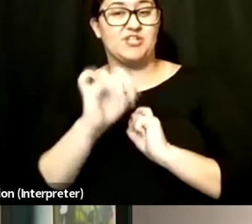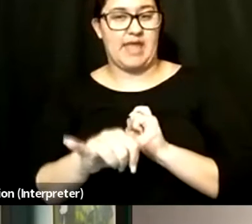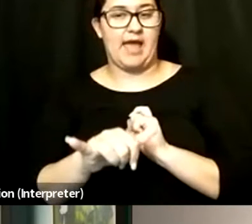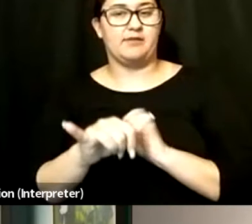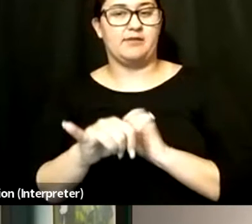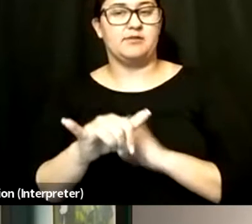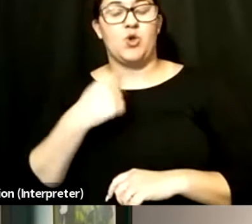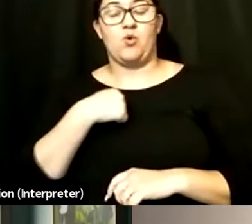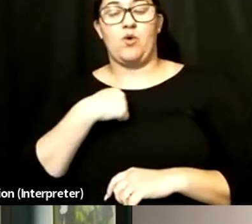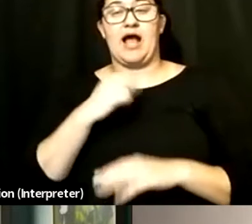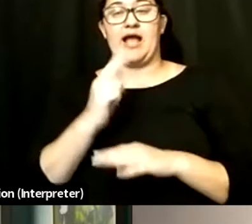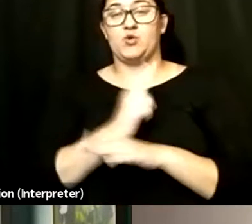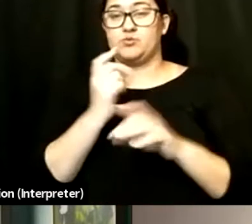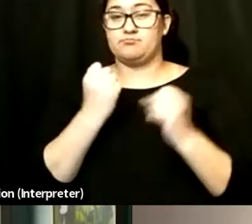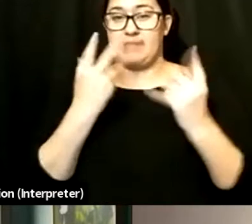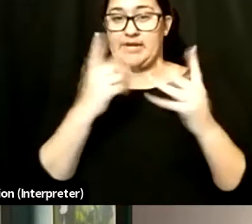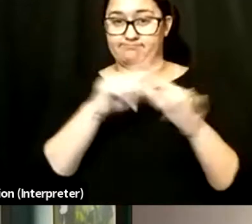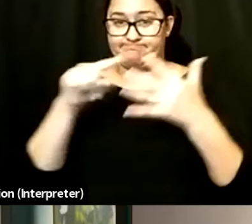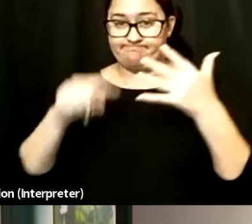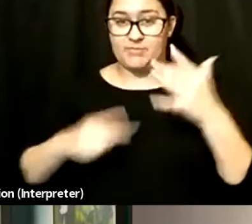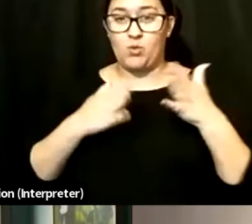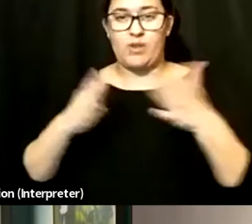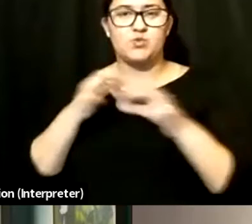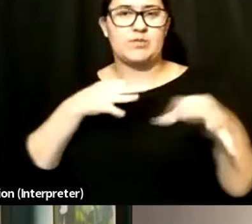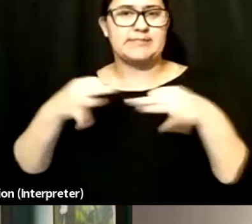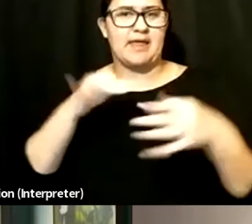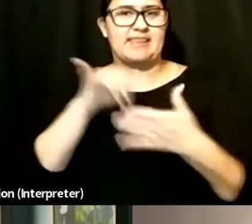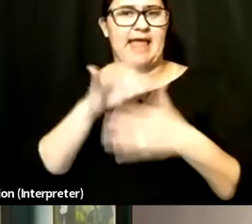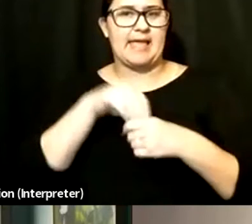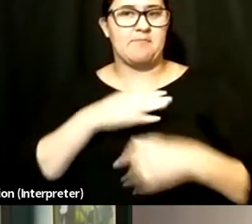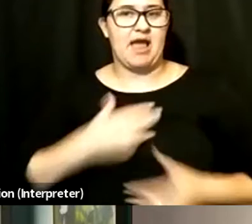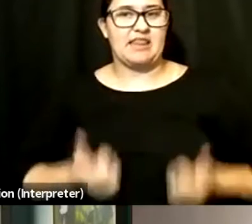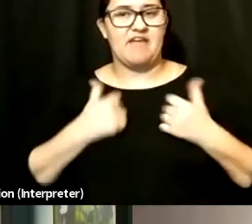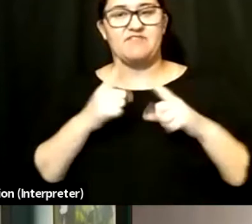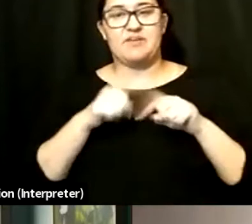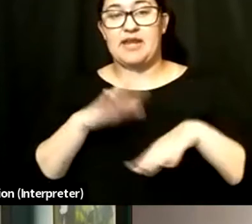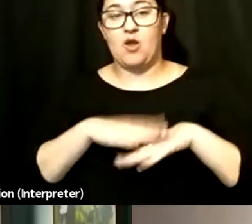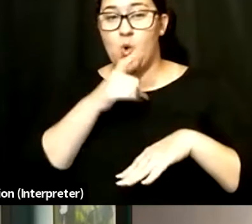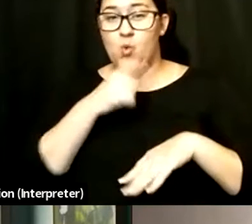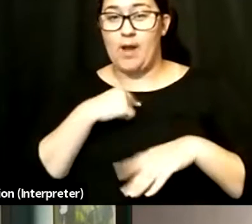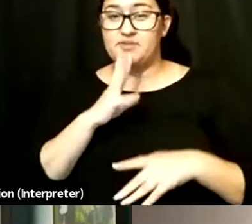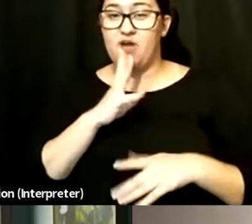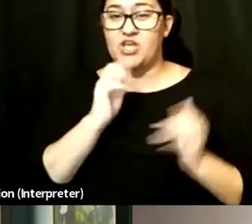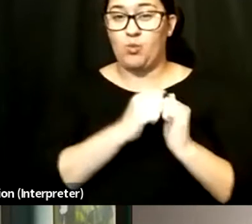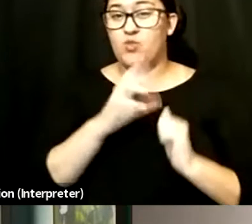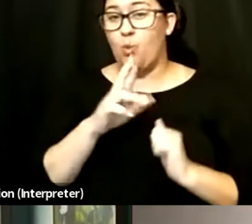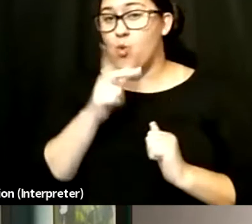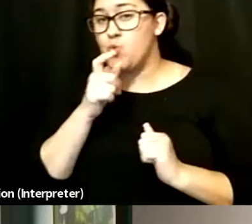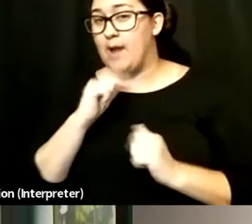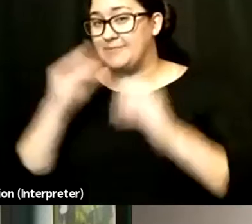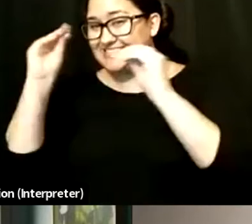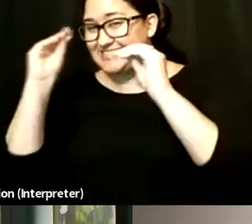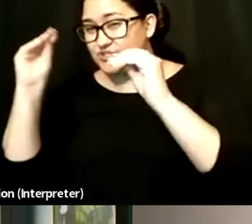So I use many different ways to explain ableism in my life, depending on kind of who I'm talking with or teaching.